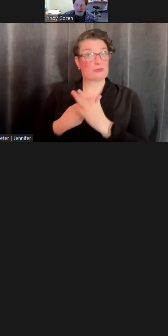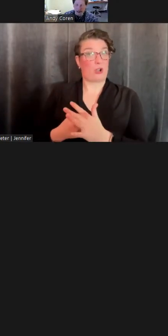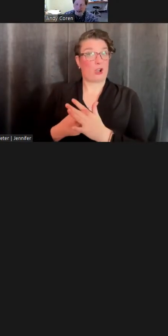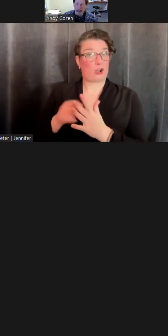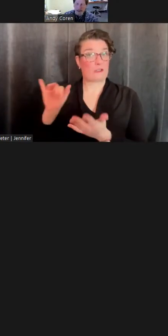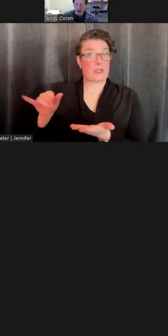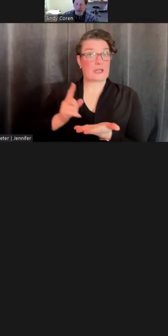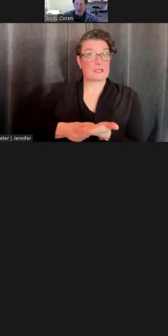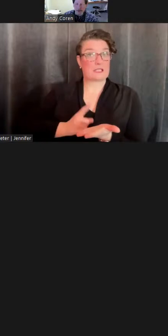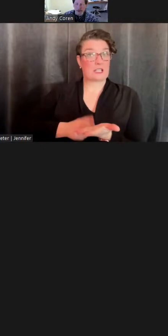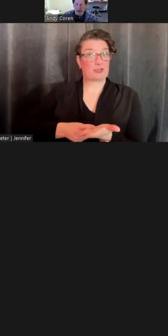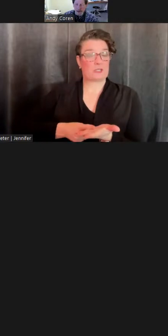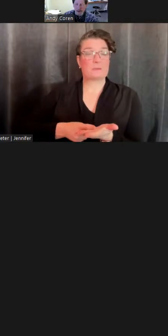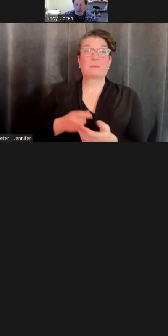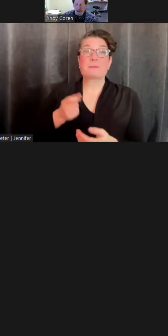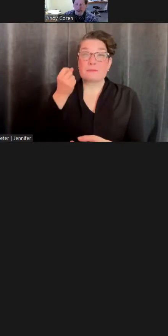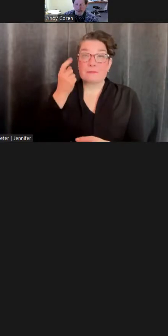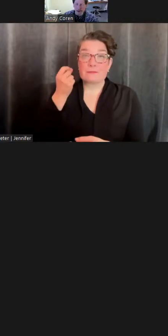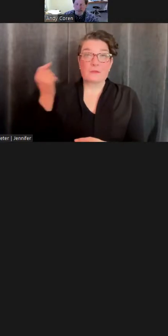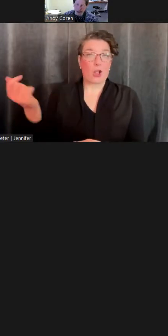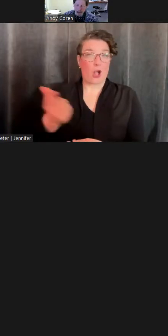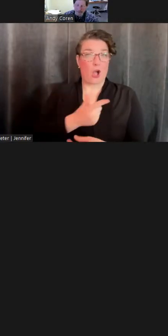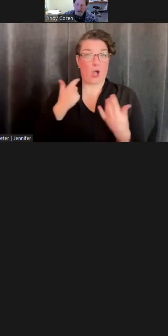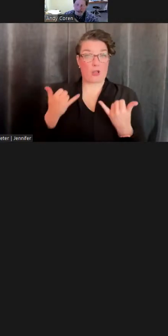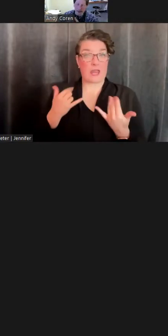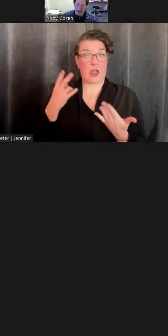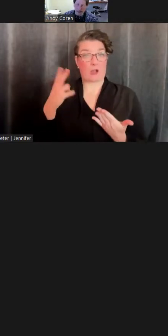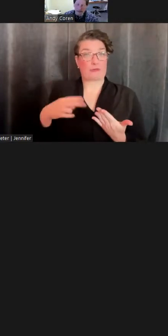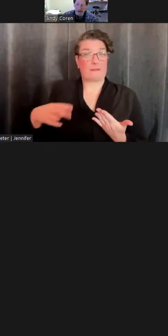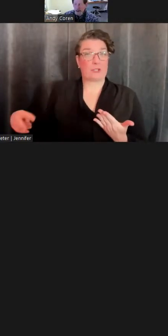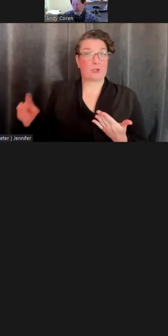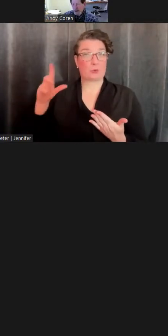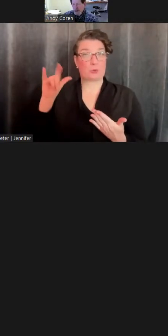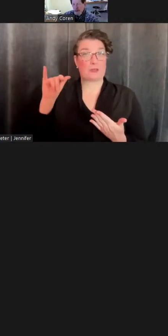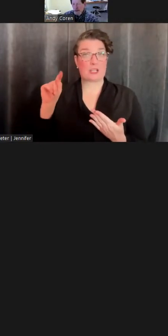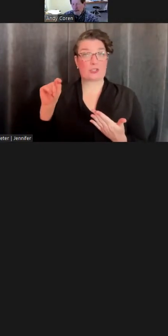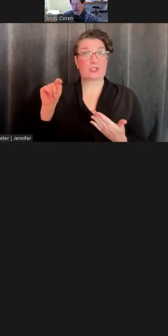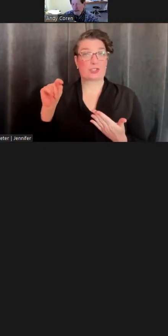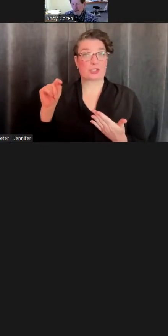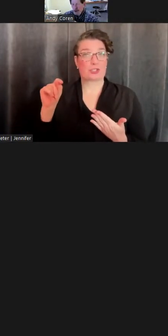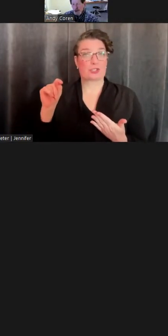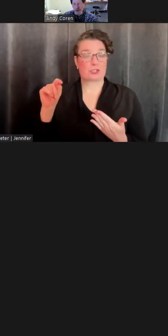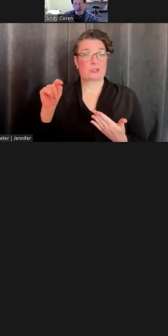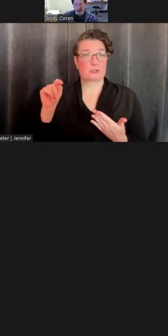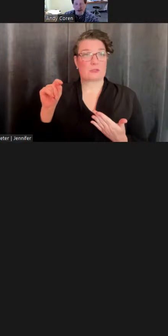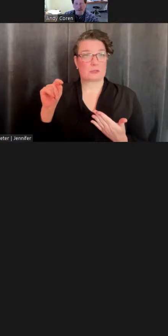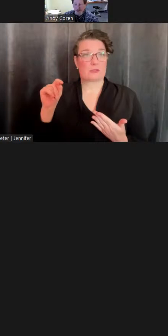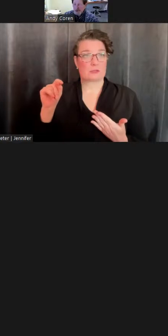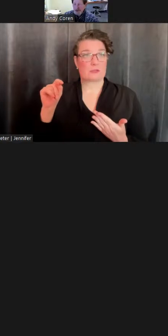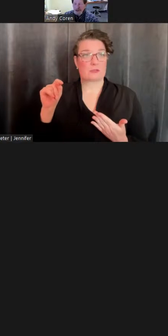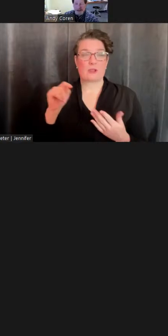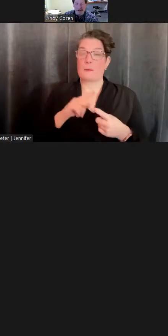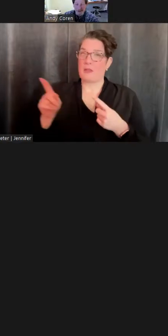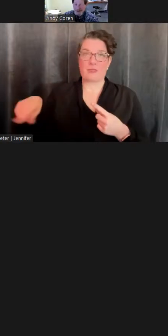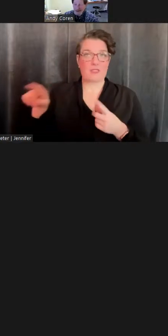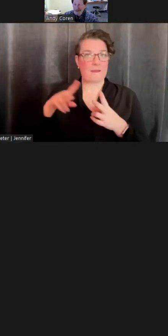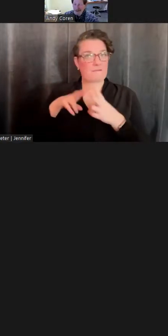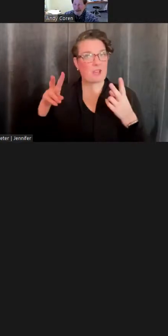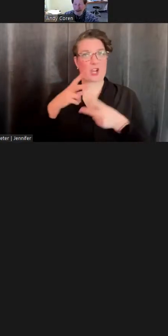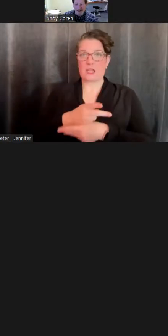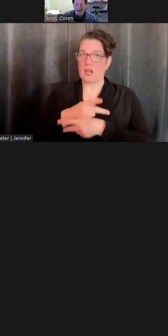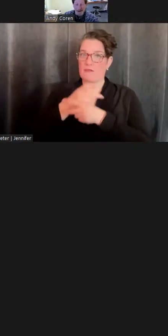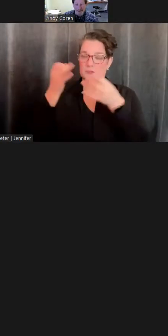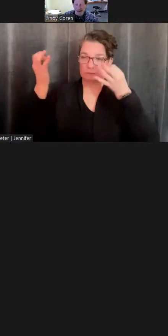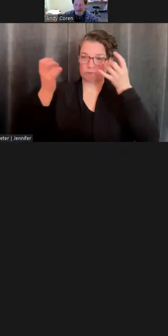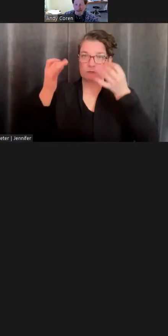discussions about that. They're all reviewing literature at this point, but they really, chew this over, and there's disagreements that